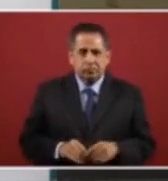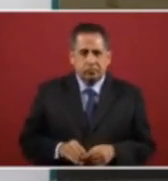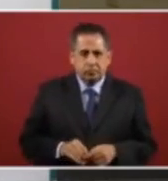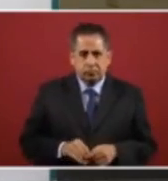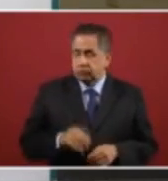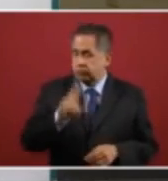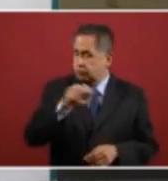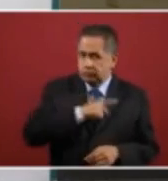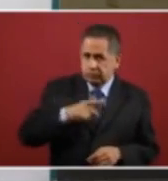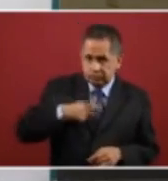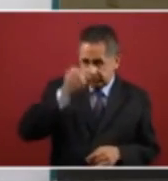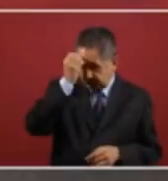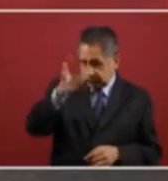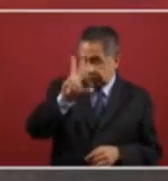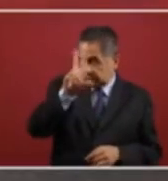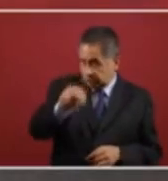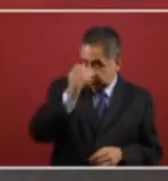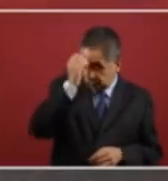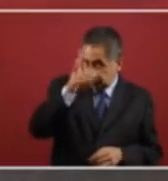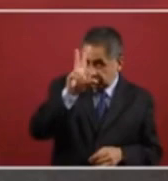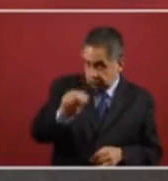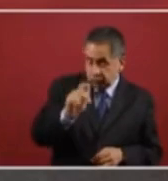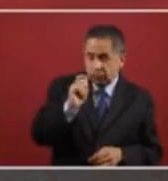Not to forget.